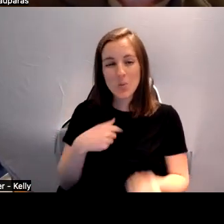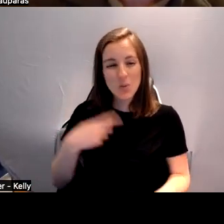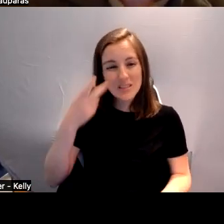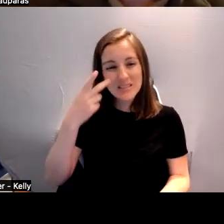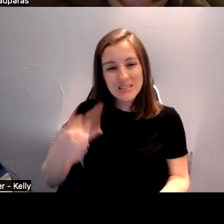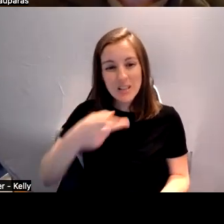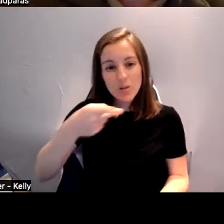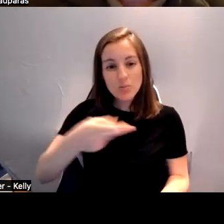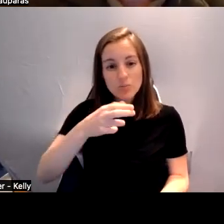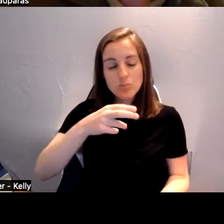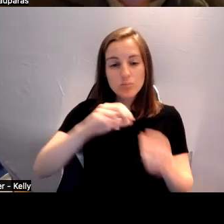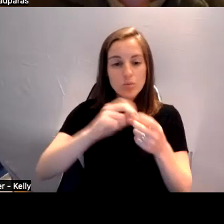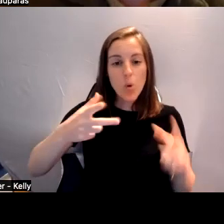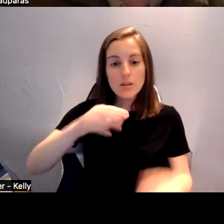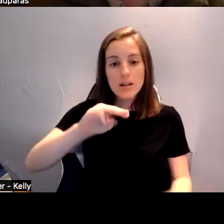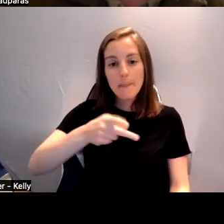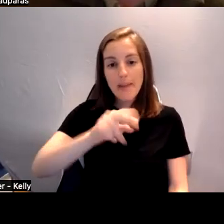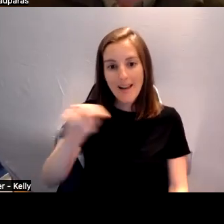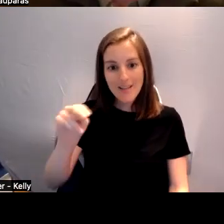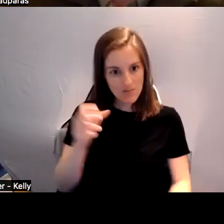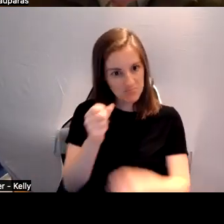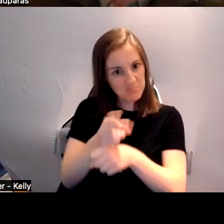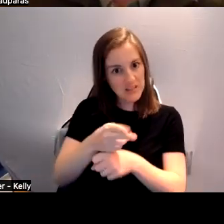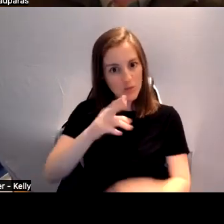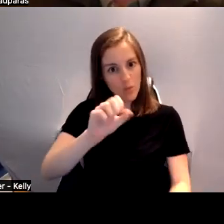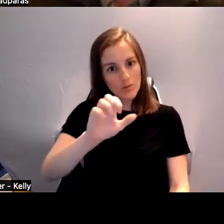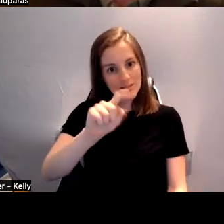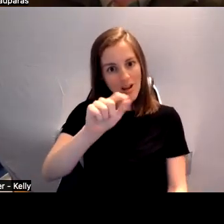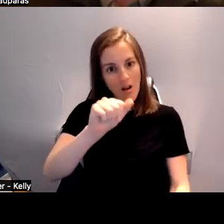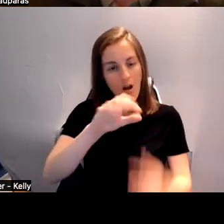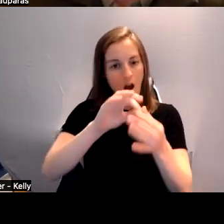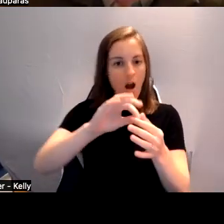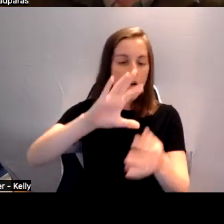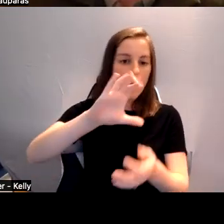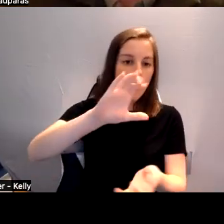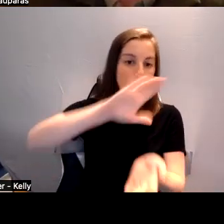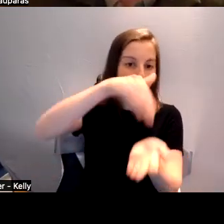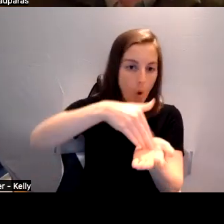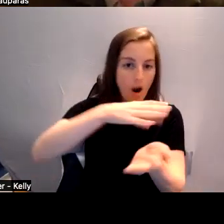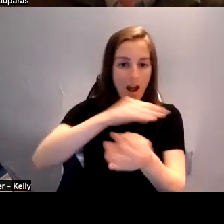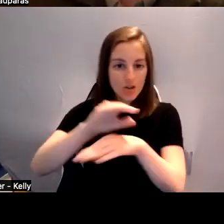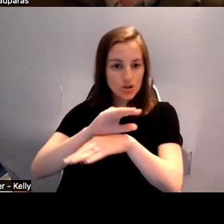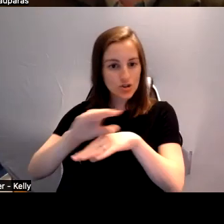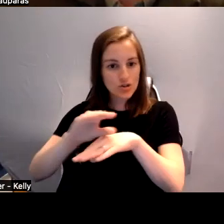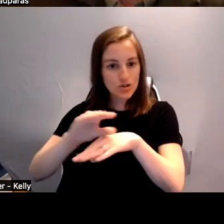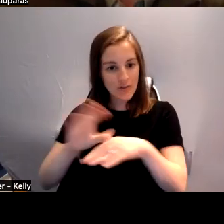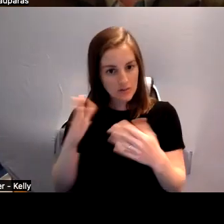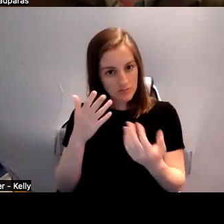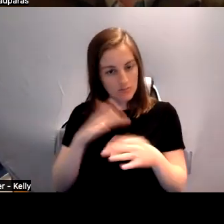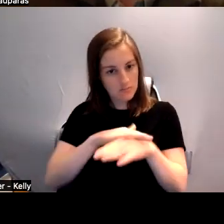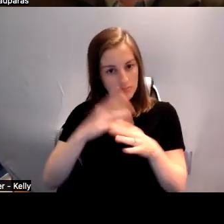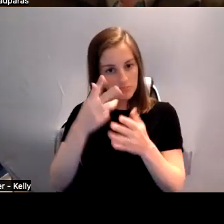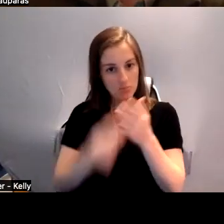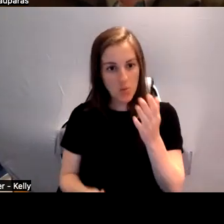in both in the core and on the surface. And they're both kind of matching at the core. There's a really high certainty